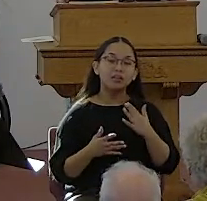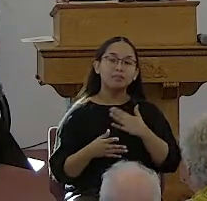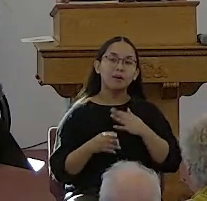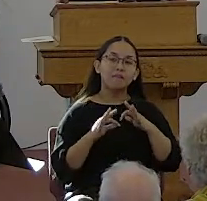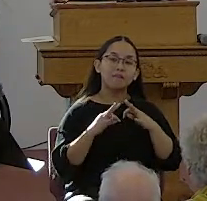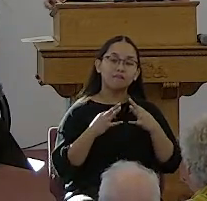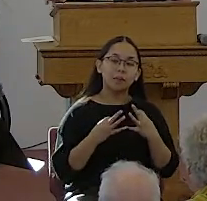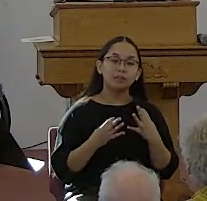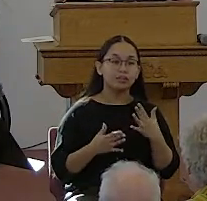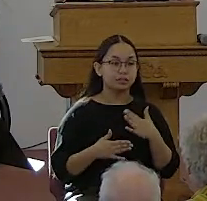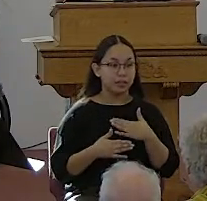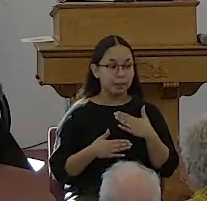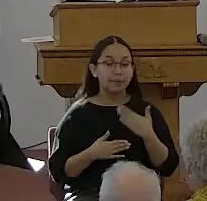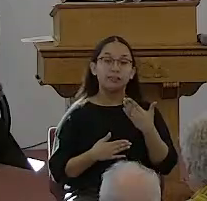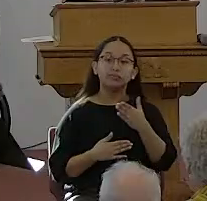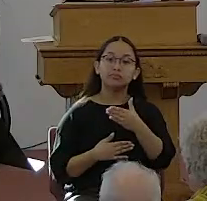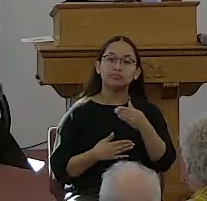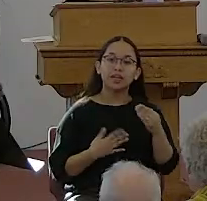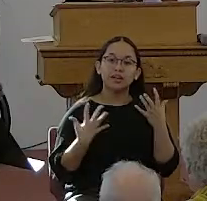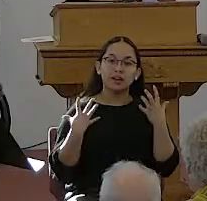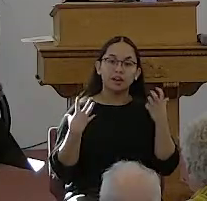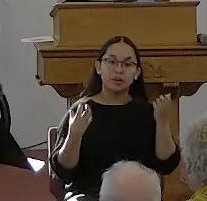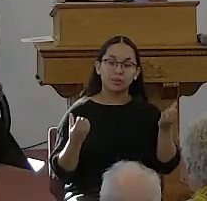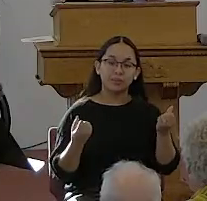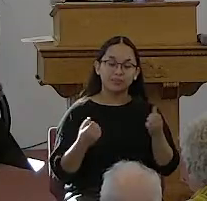and healthy."